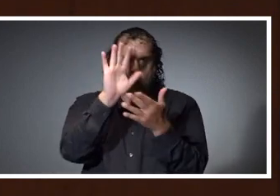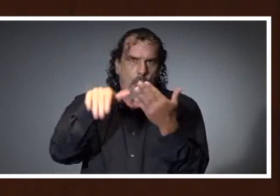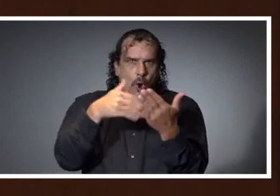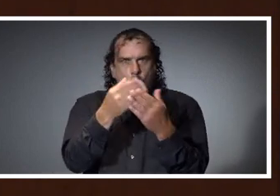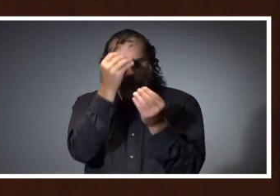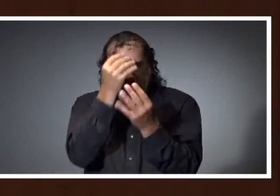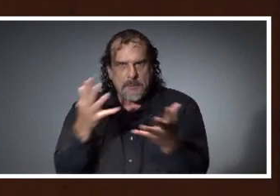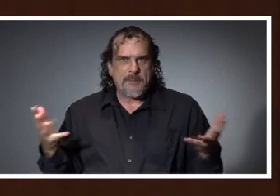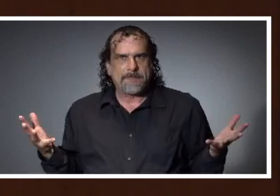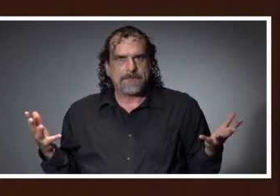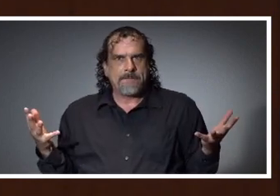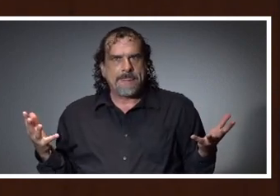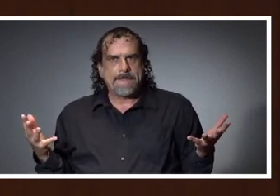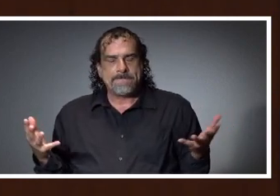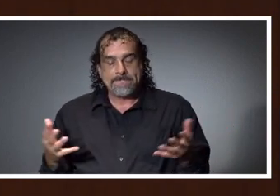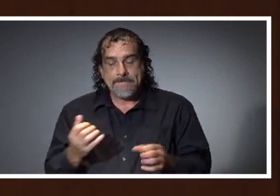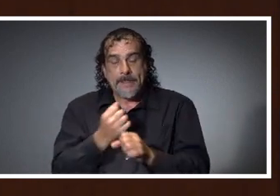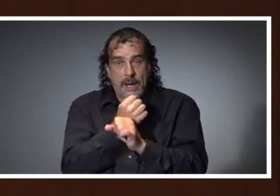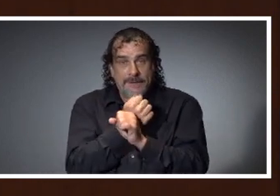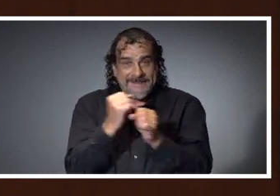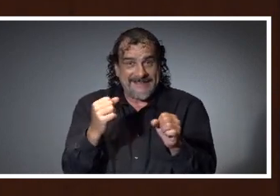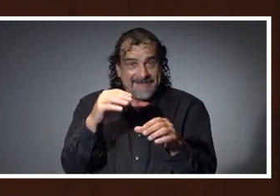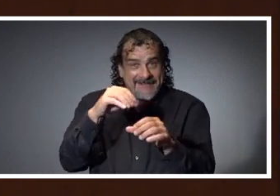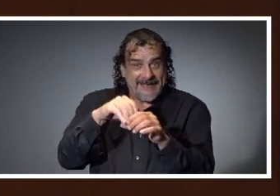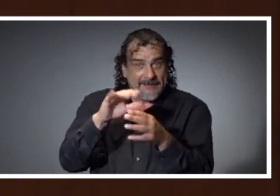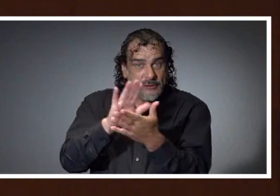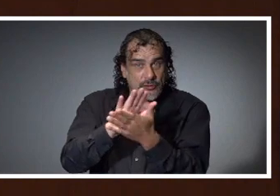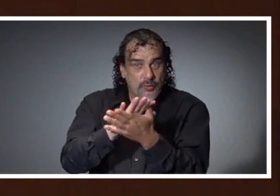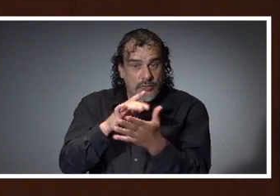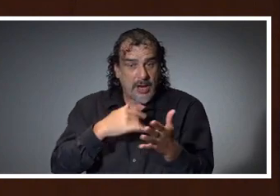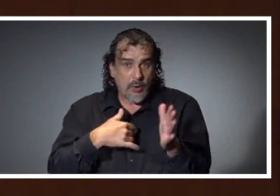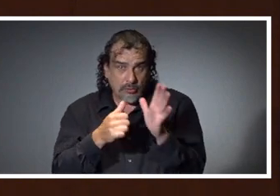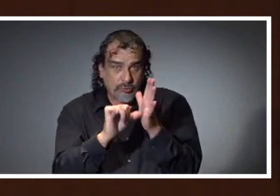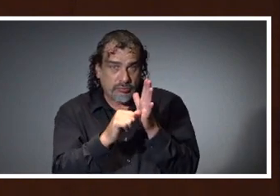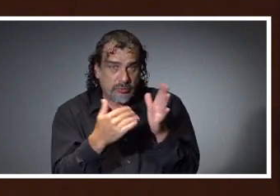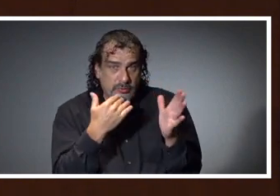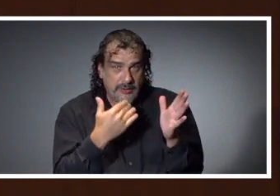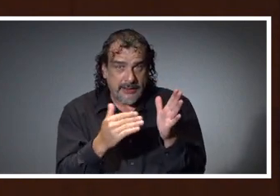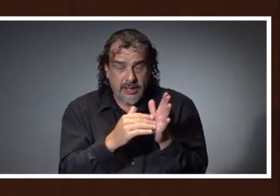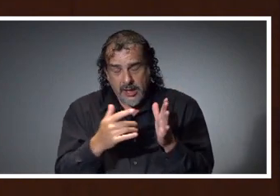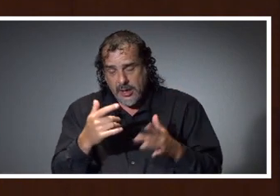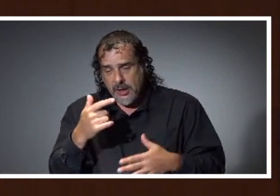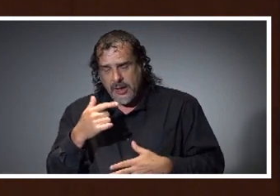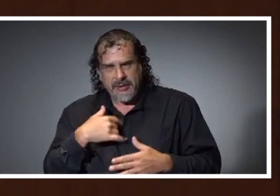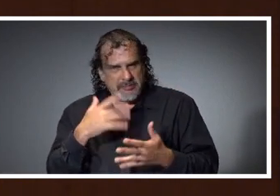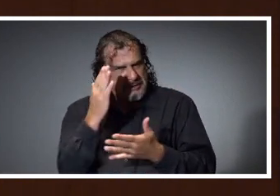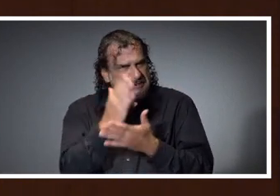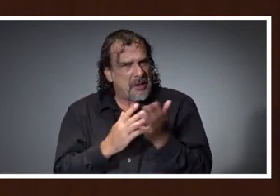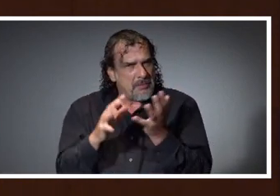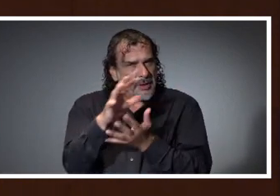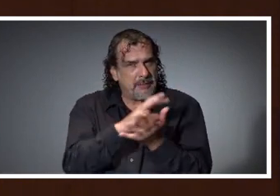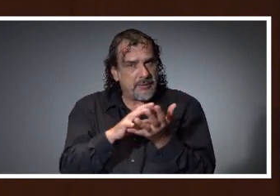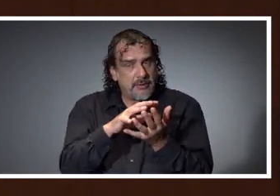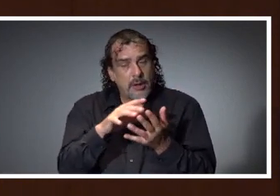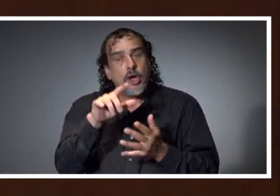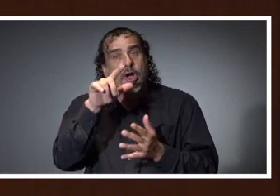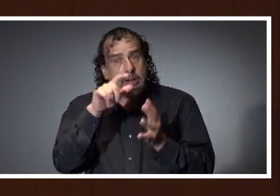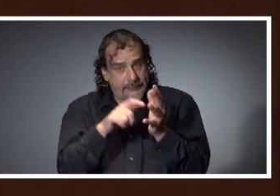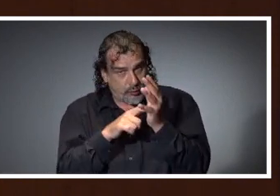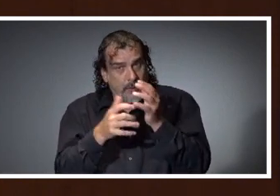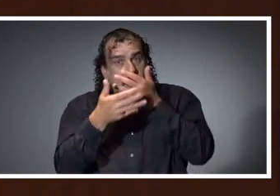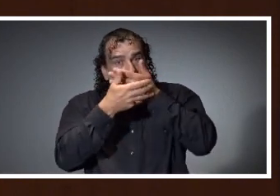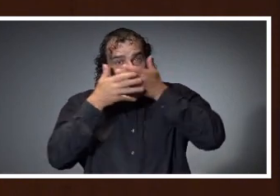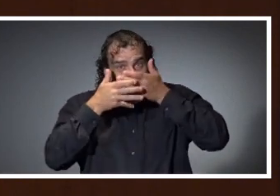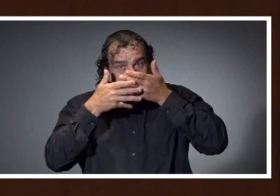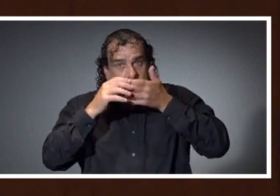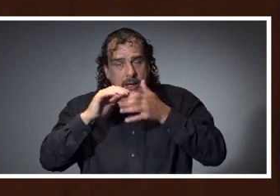we look at safety at schools, one thing I just do want to reiterate, and there has been some confusion about this, you do need to wear a mask, and a